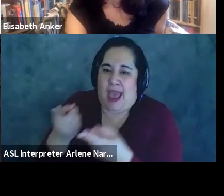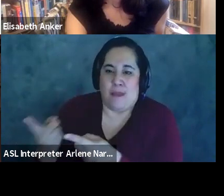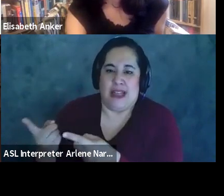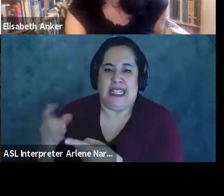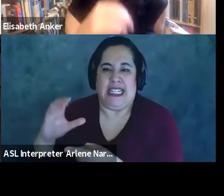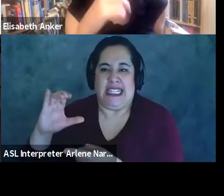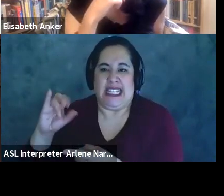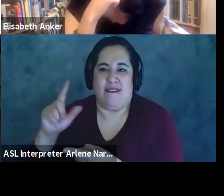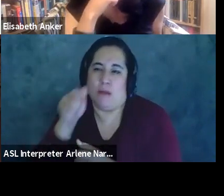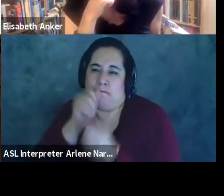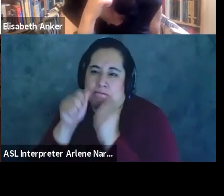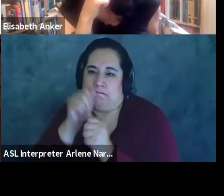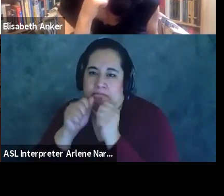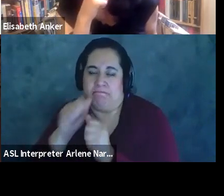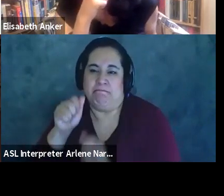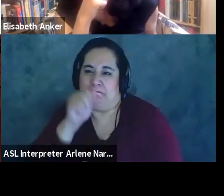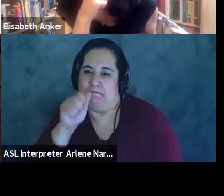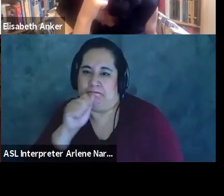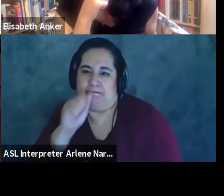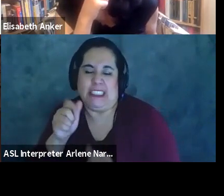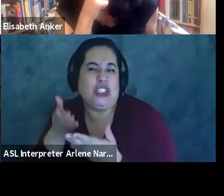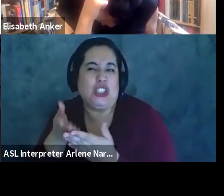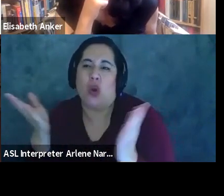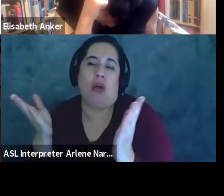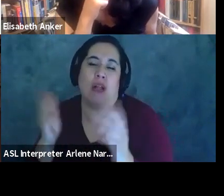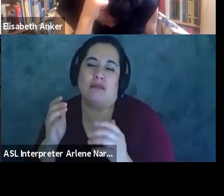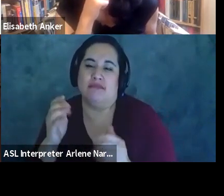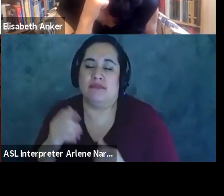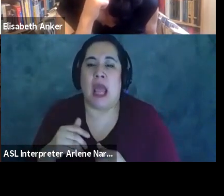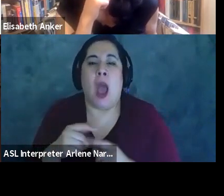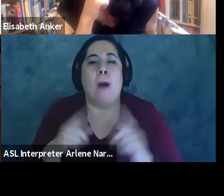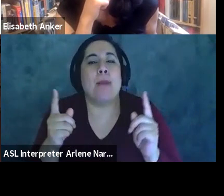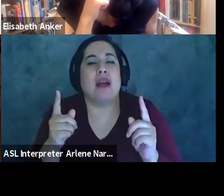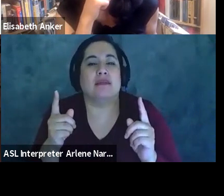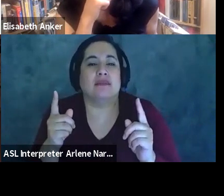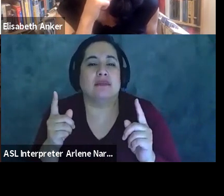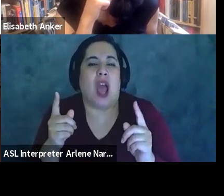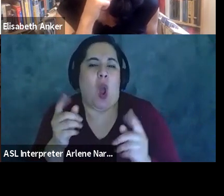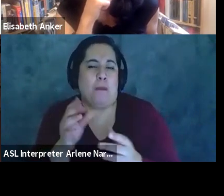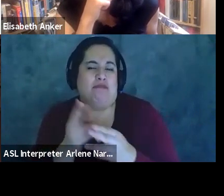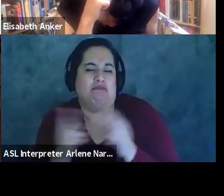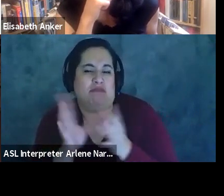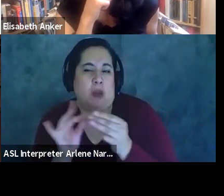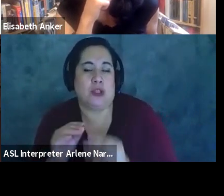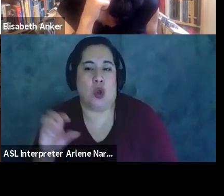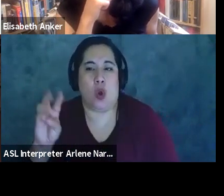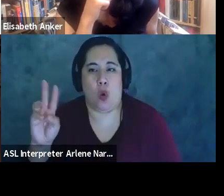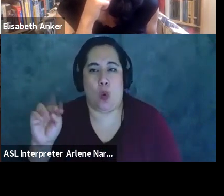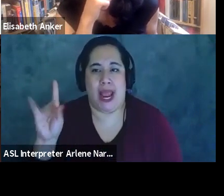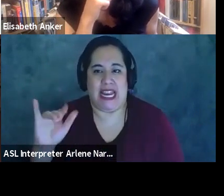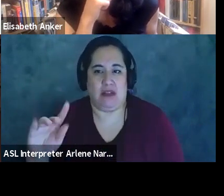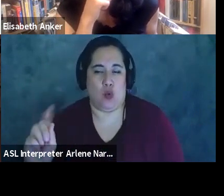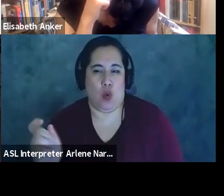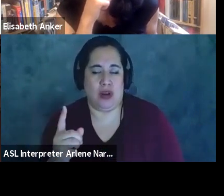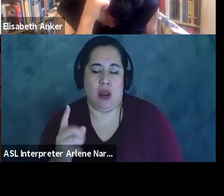strife in general. But I would like to just make a few brief comments on Wendy's question, because it is